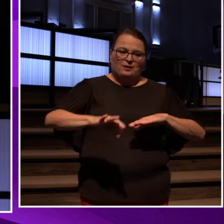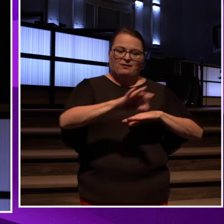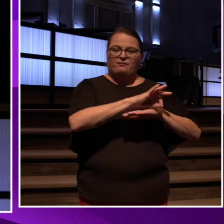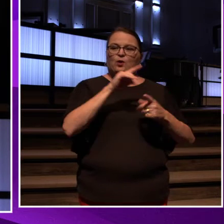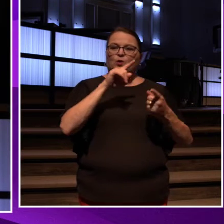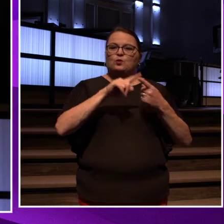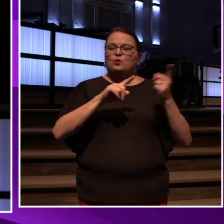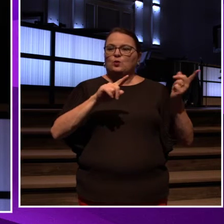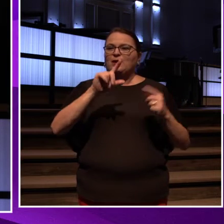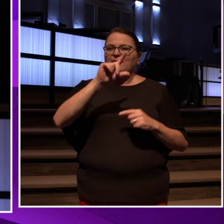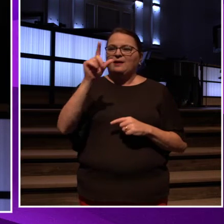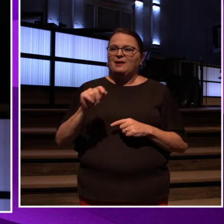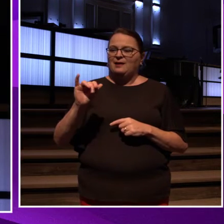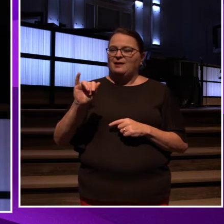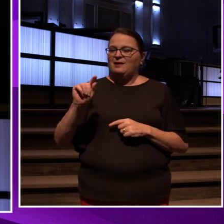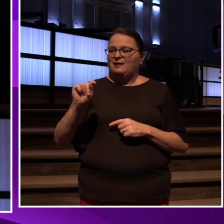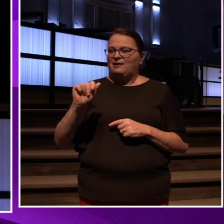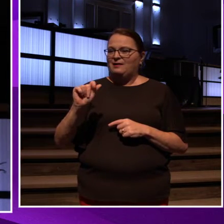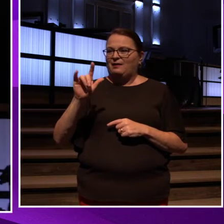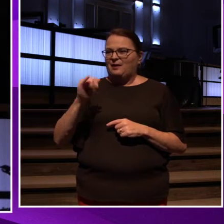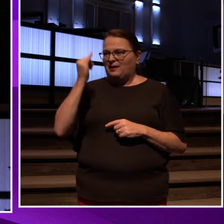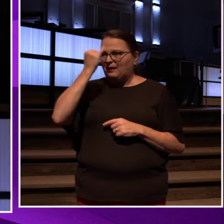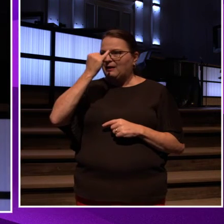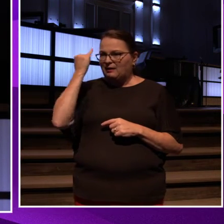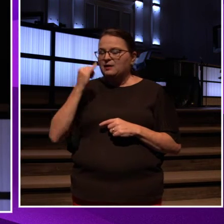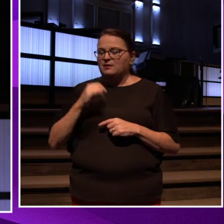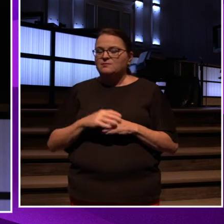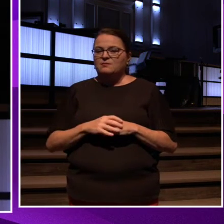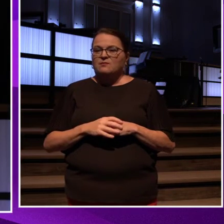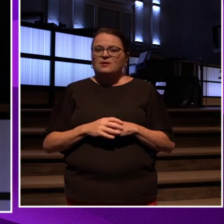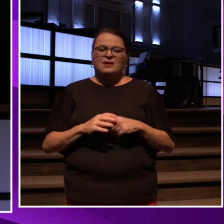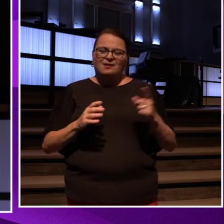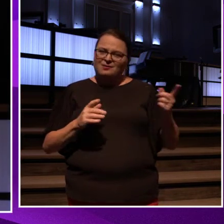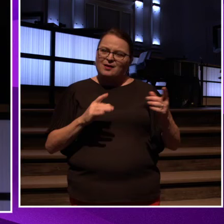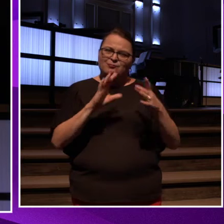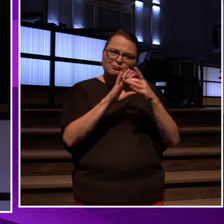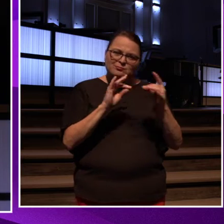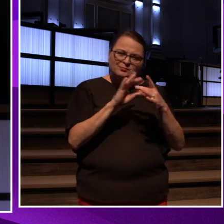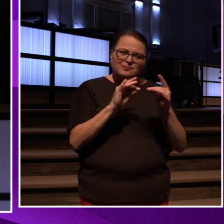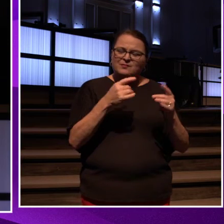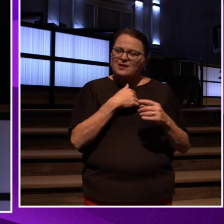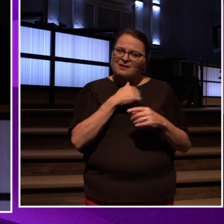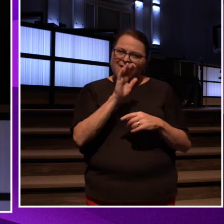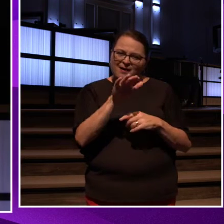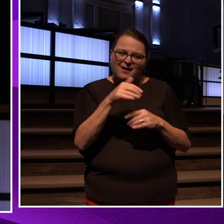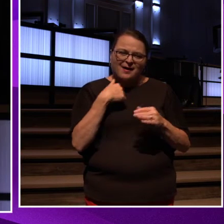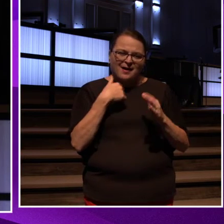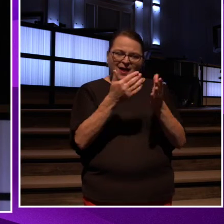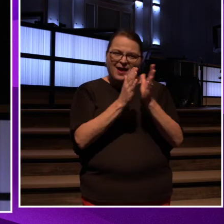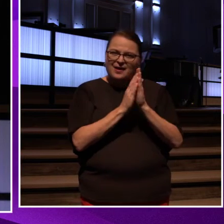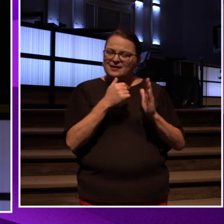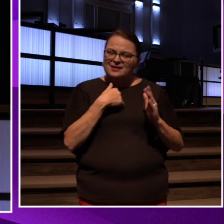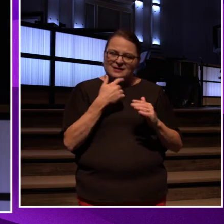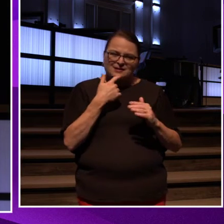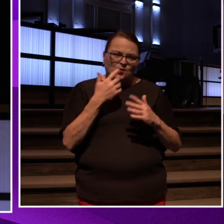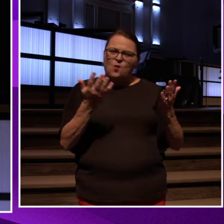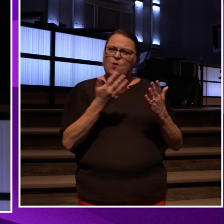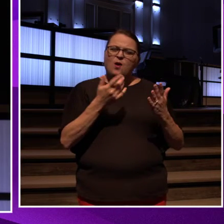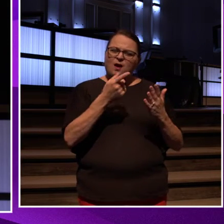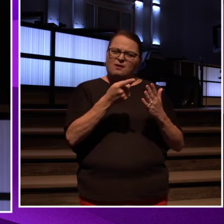Italy. And they shared their heart. After church, I asked my wife, I said, what impressed